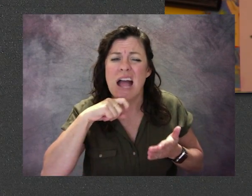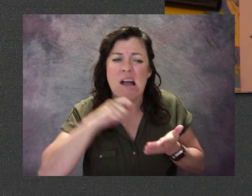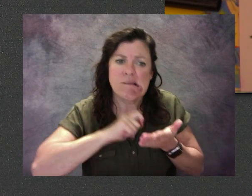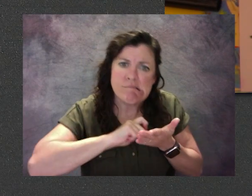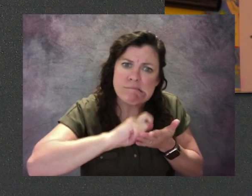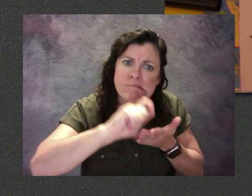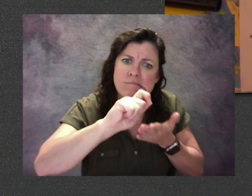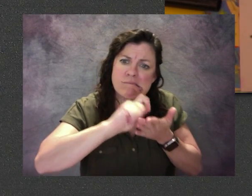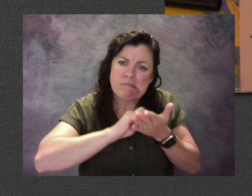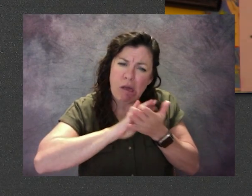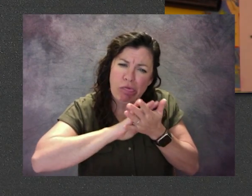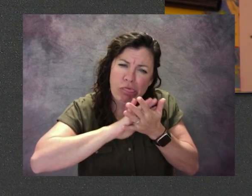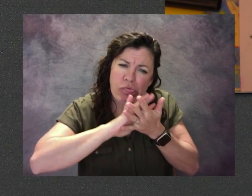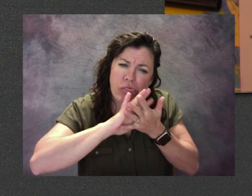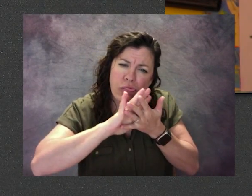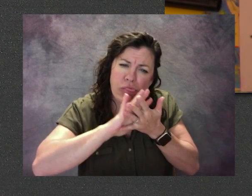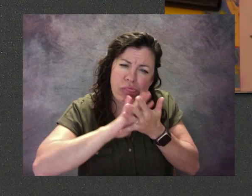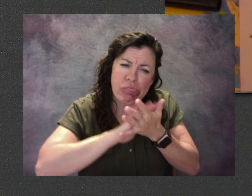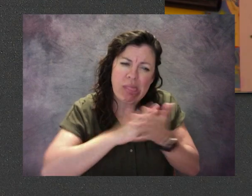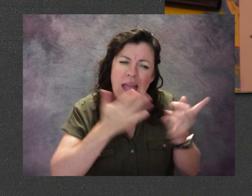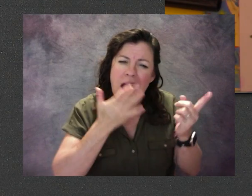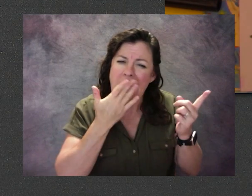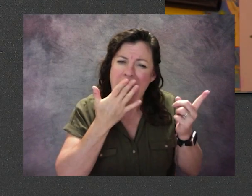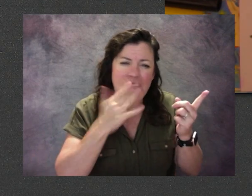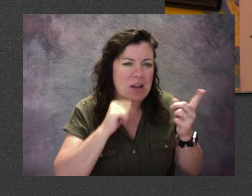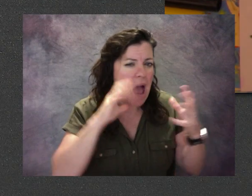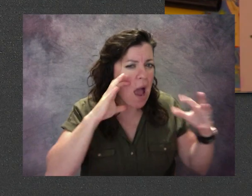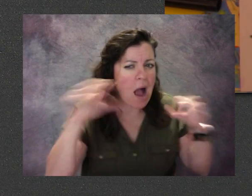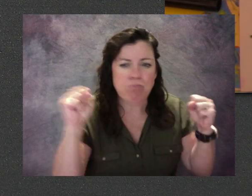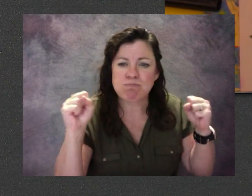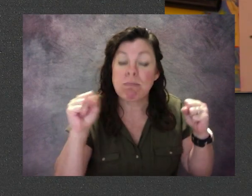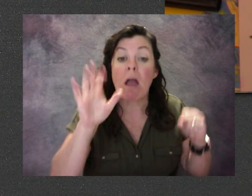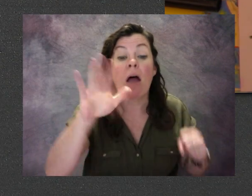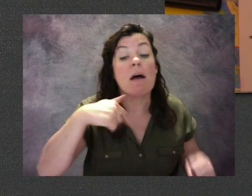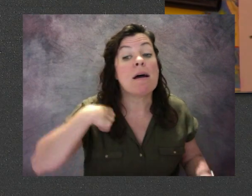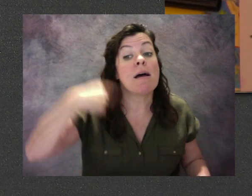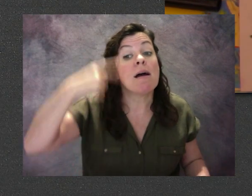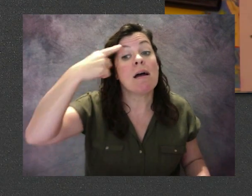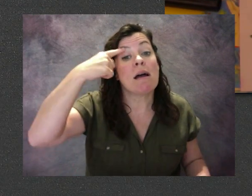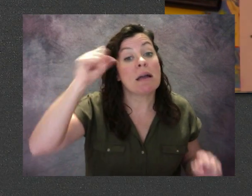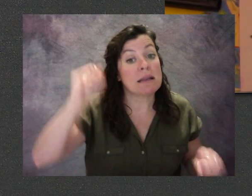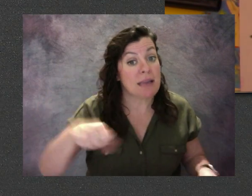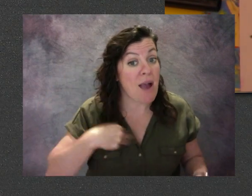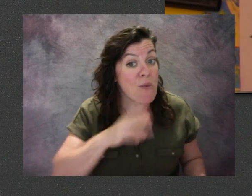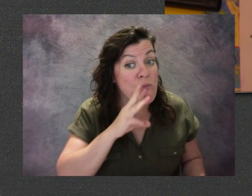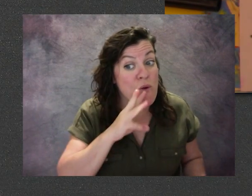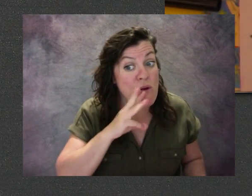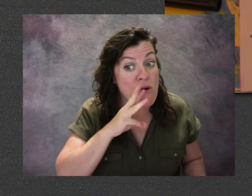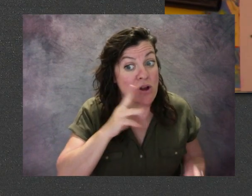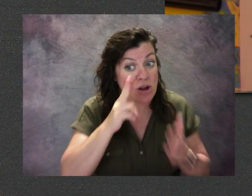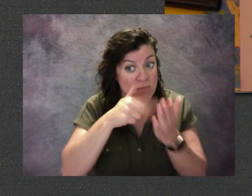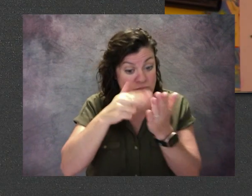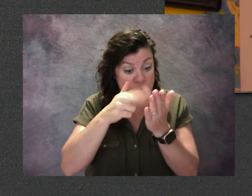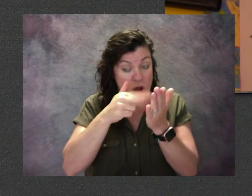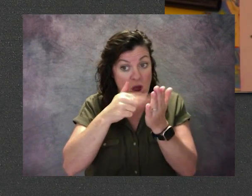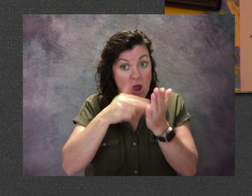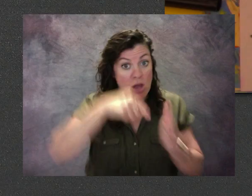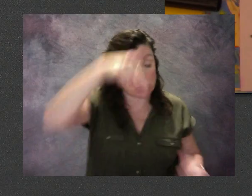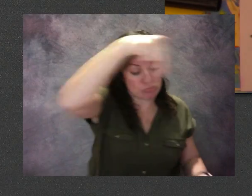dry. I can get some water and a paintbrush. If you don't have a paintbrush, you can go ahead and grab like a